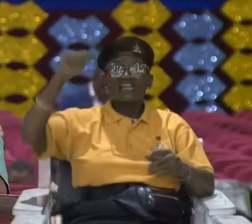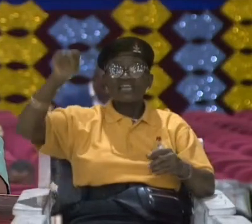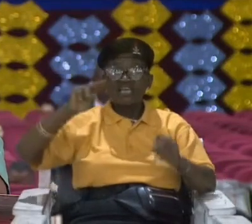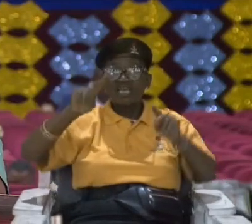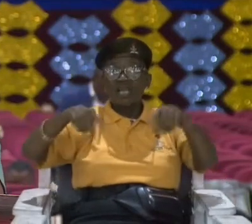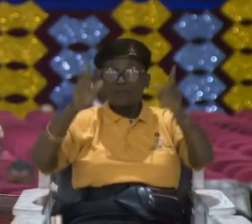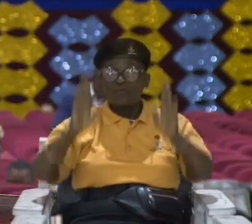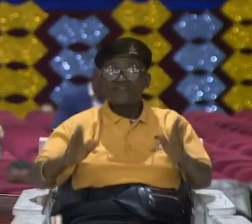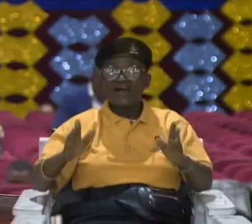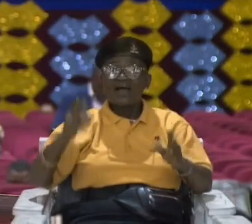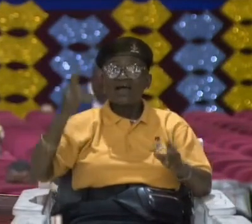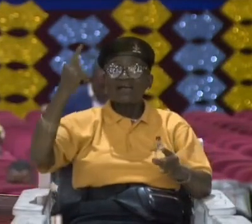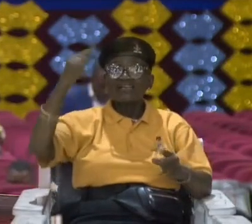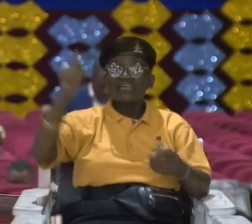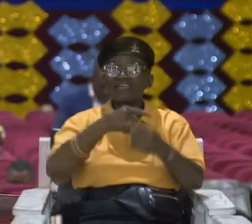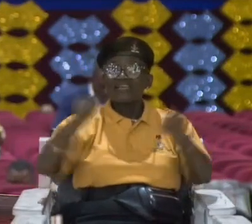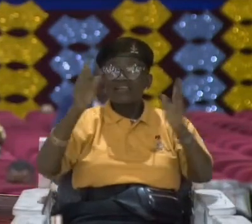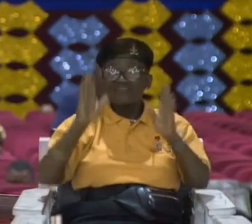the all-in-all.